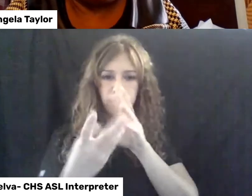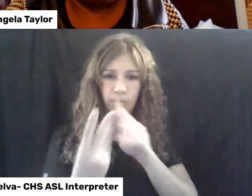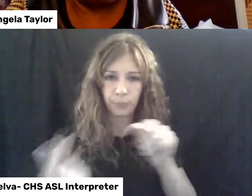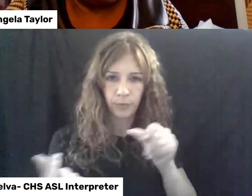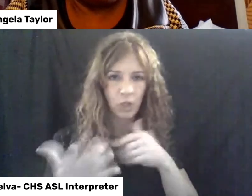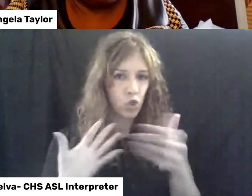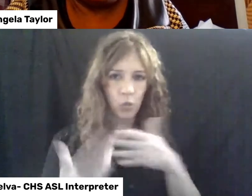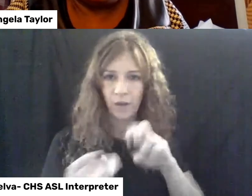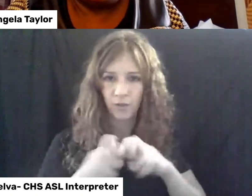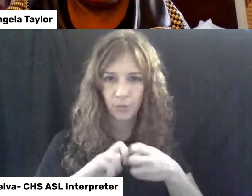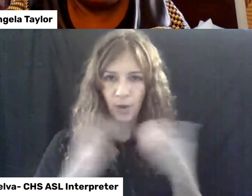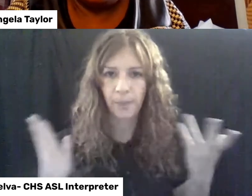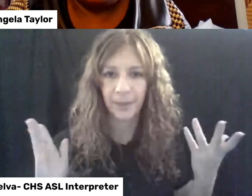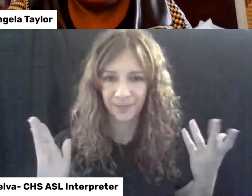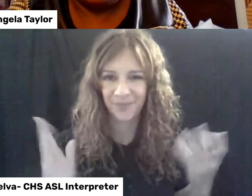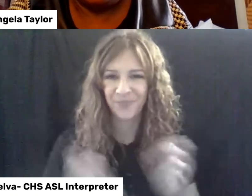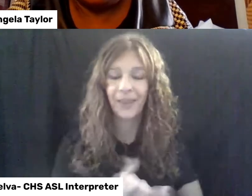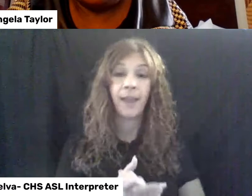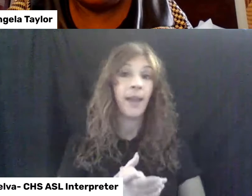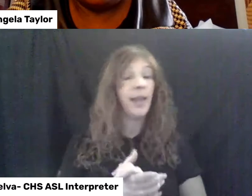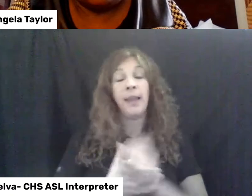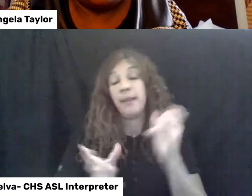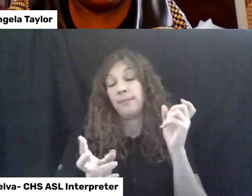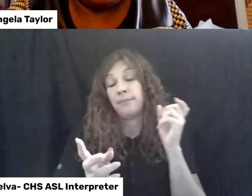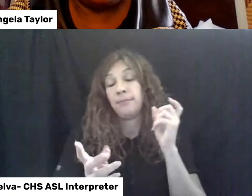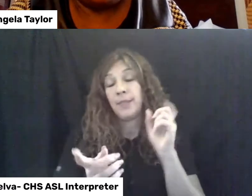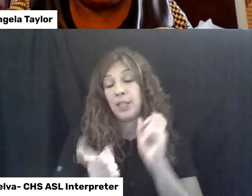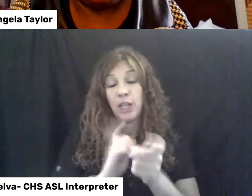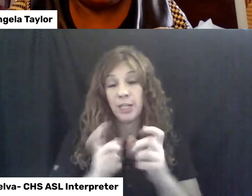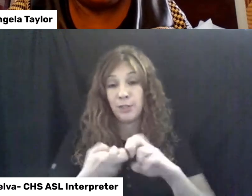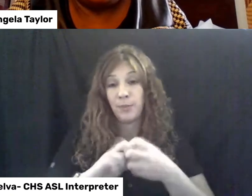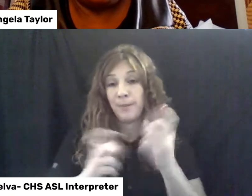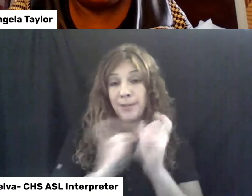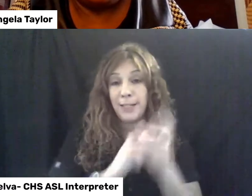right? Again, it changes day to day, week to week, month to month.